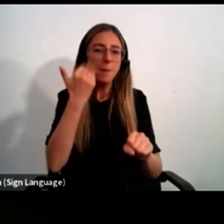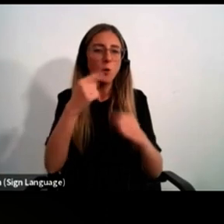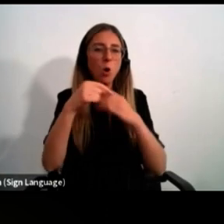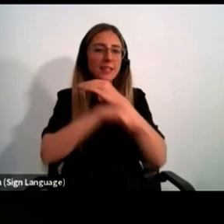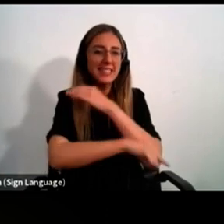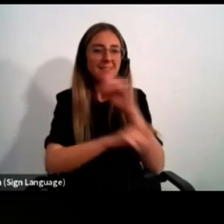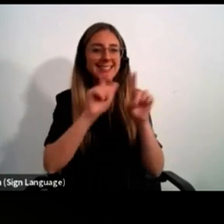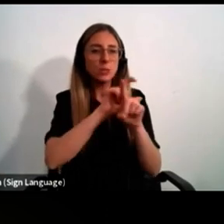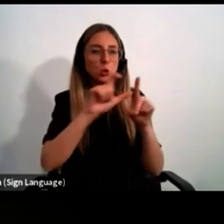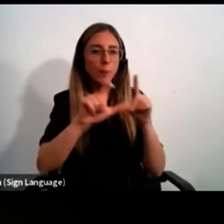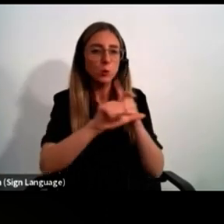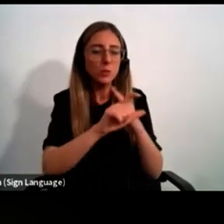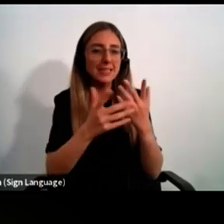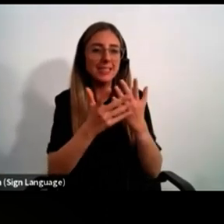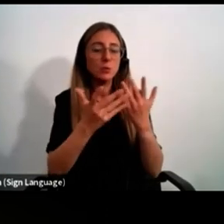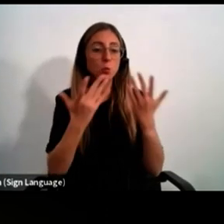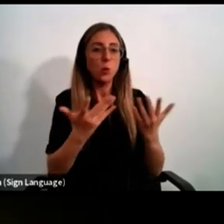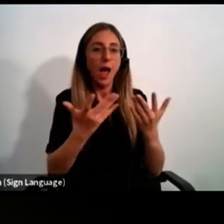communities?